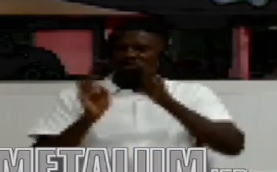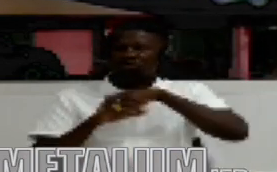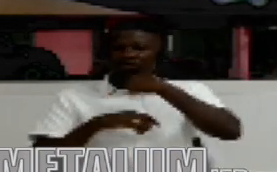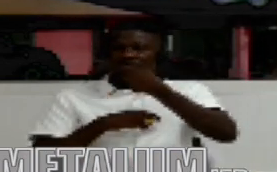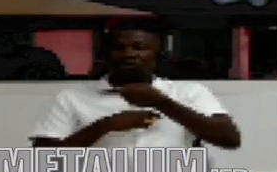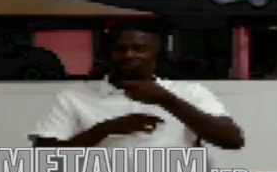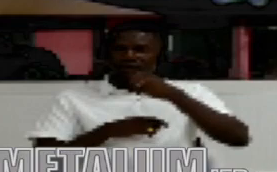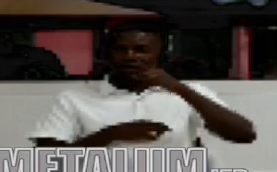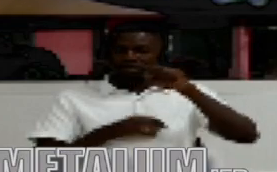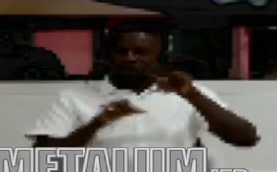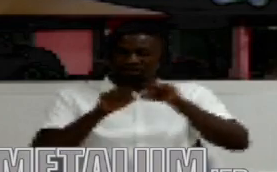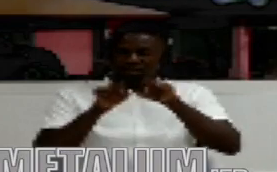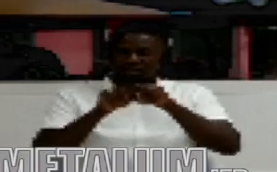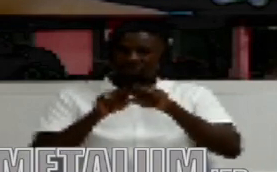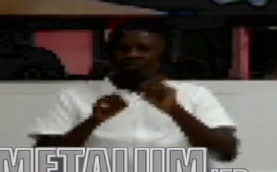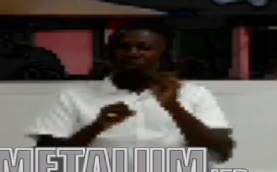reports?